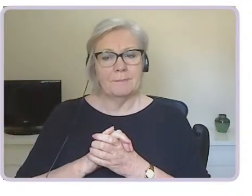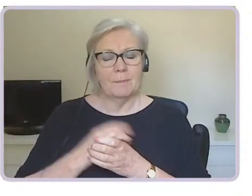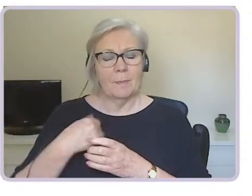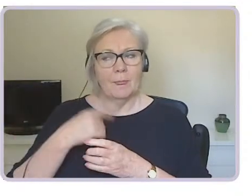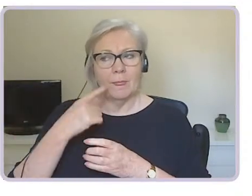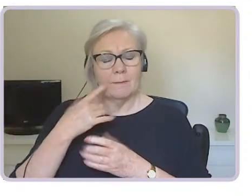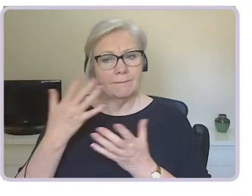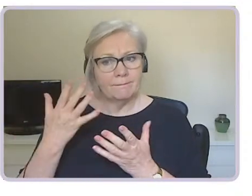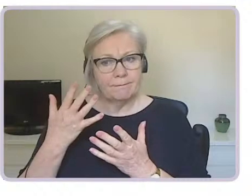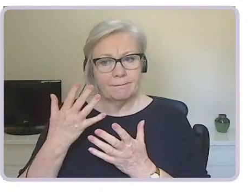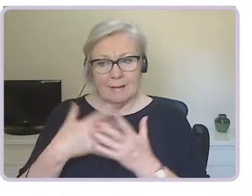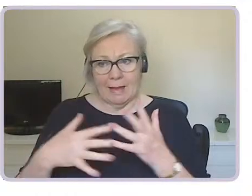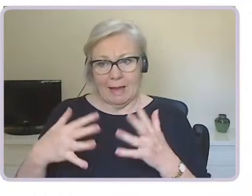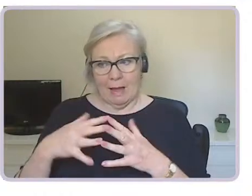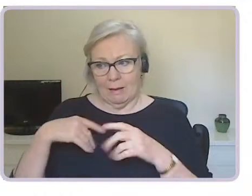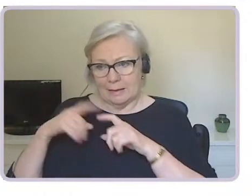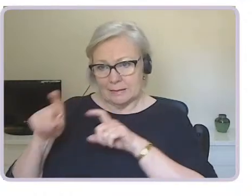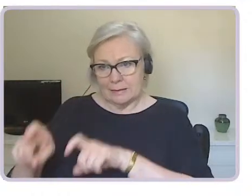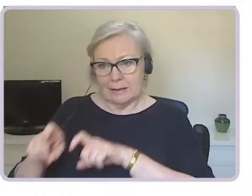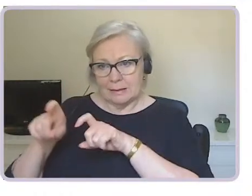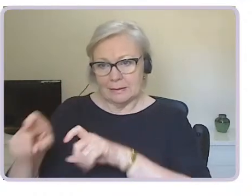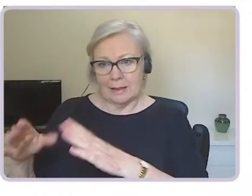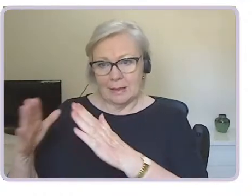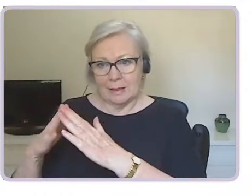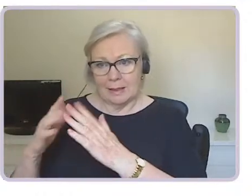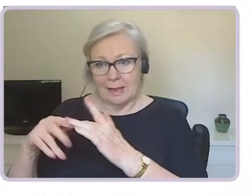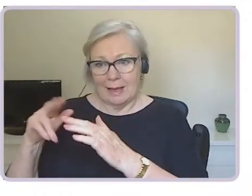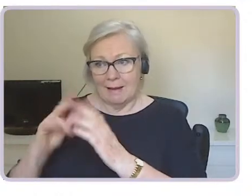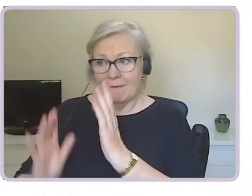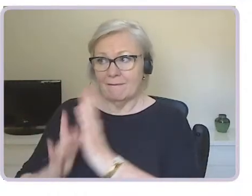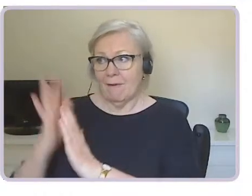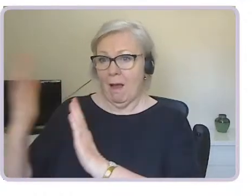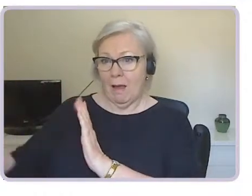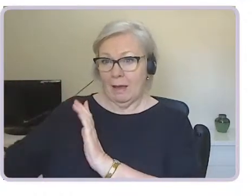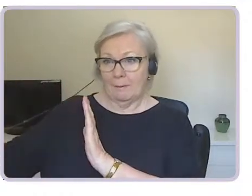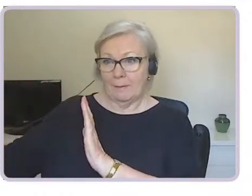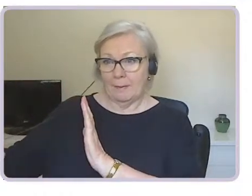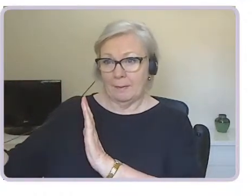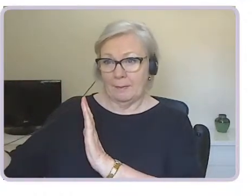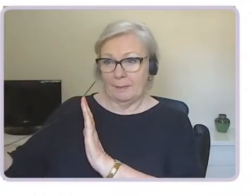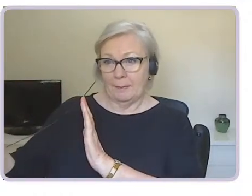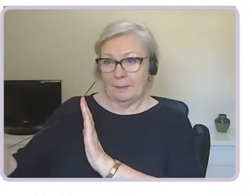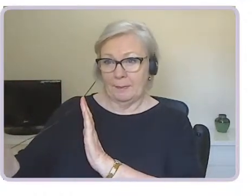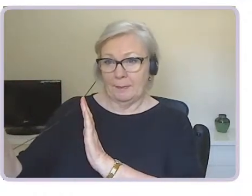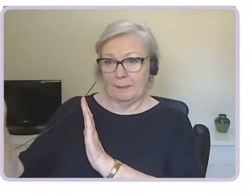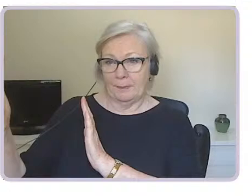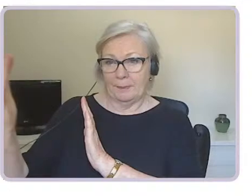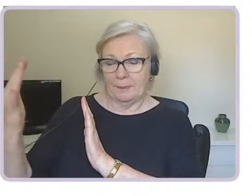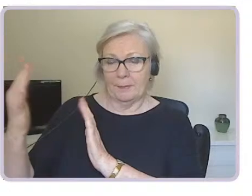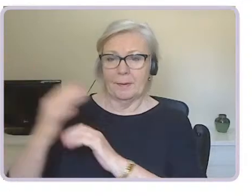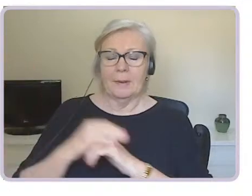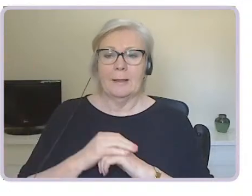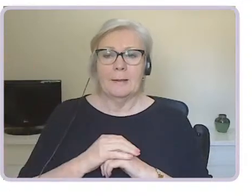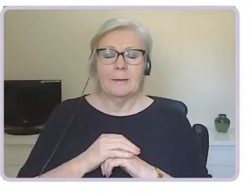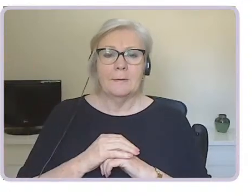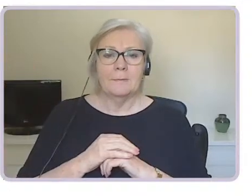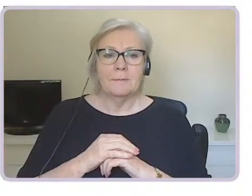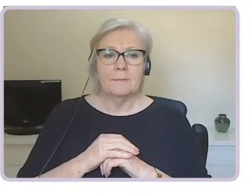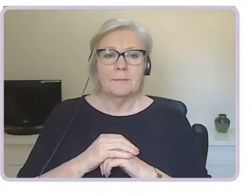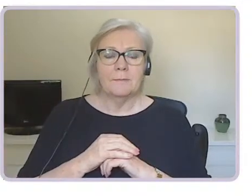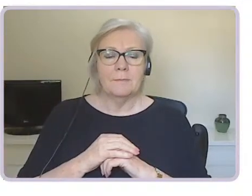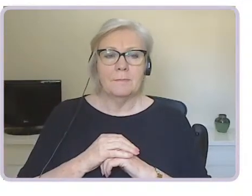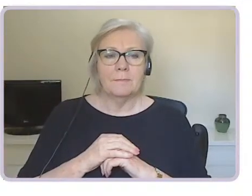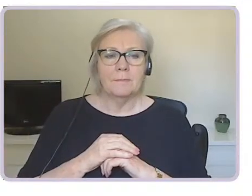I stay here if fire is looming? One of the first things that happens